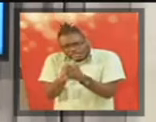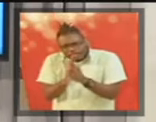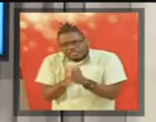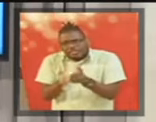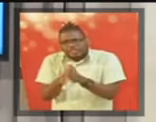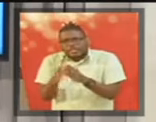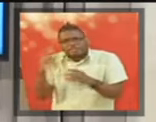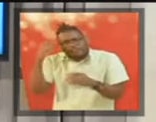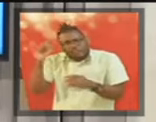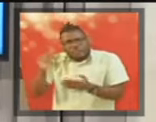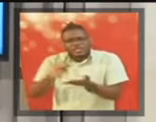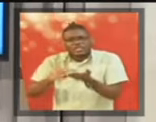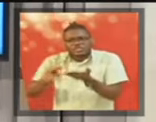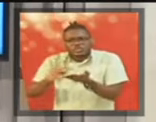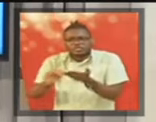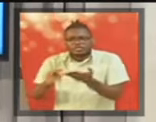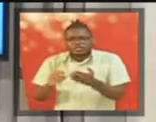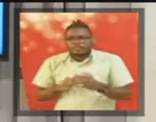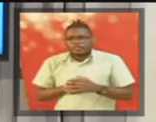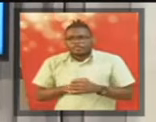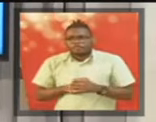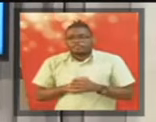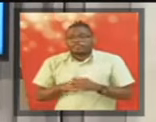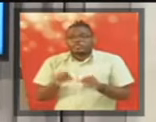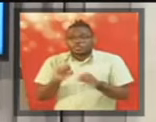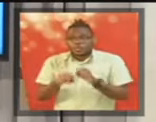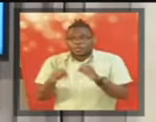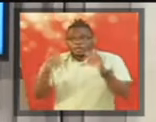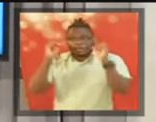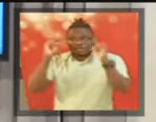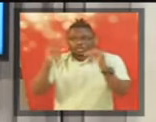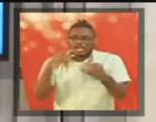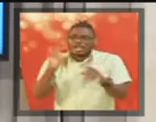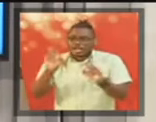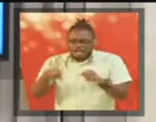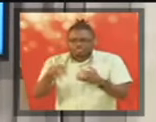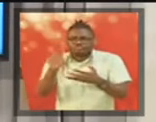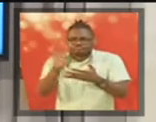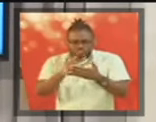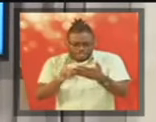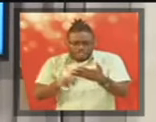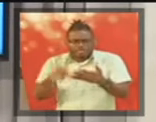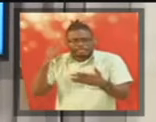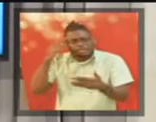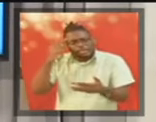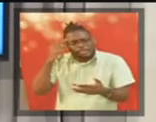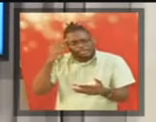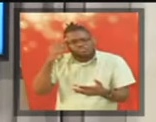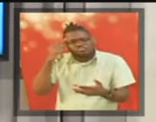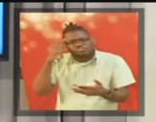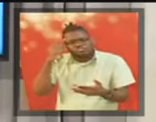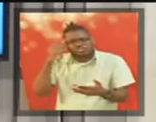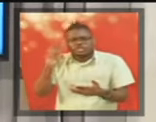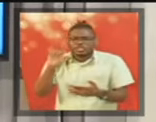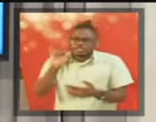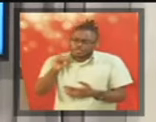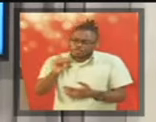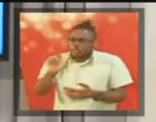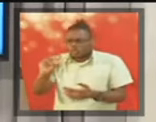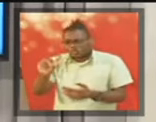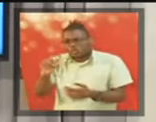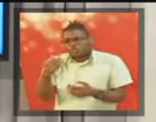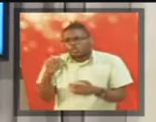the Ministry of Health, so that the minister can look at it and make a decision on a case-to-case basis. We have received some exemptions that I know